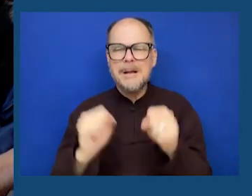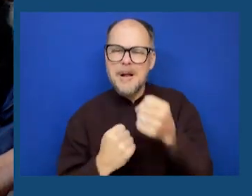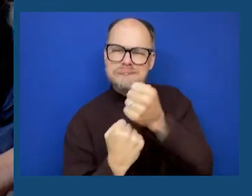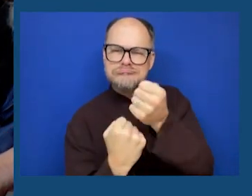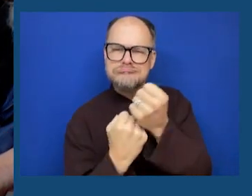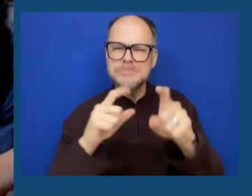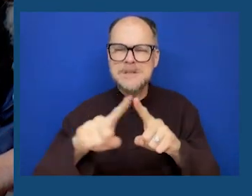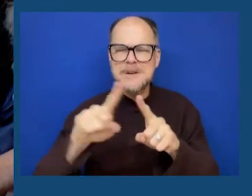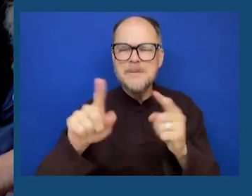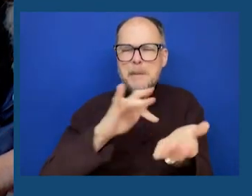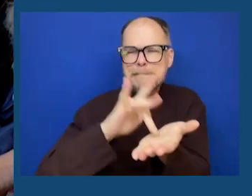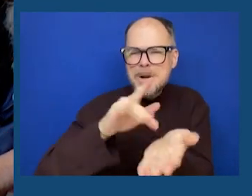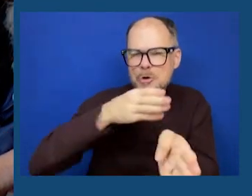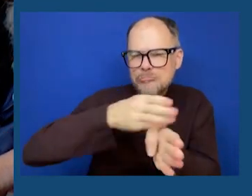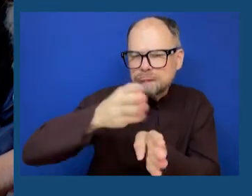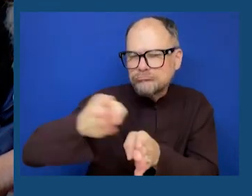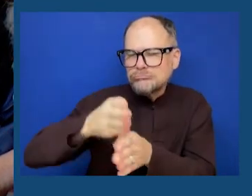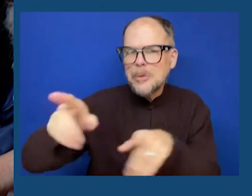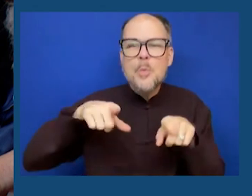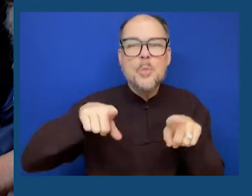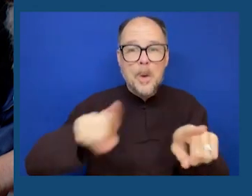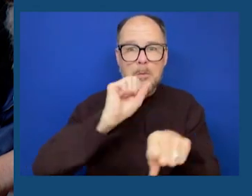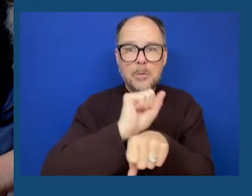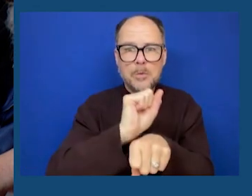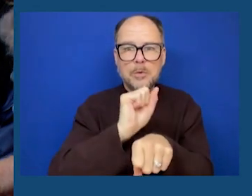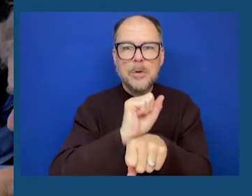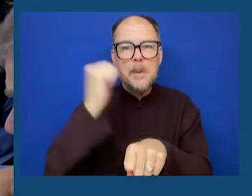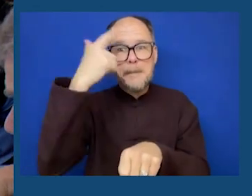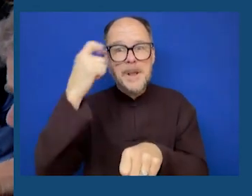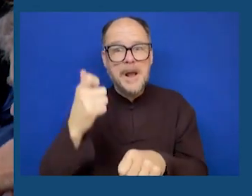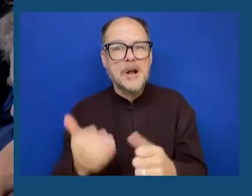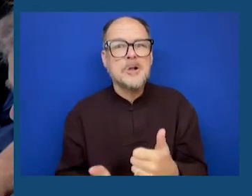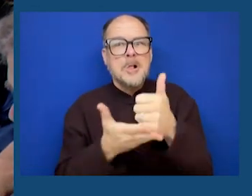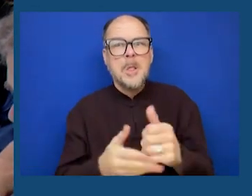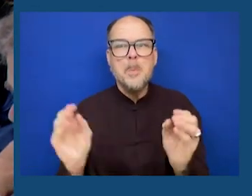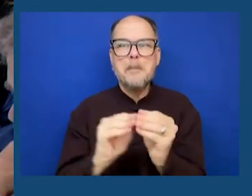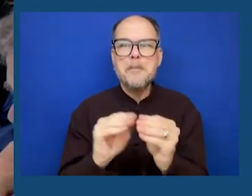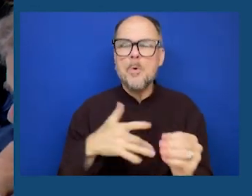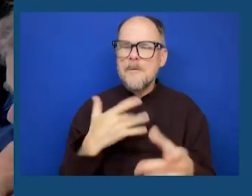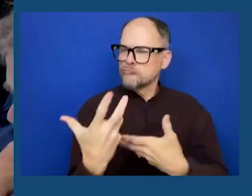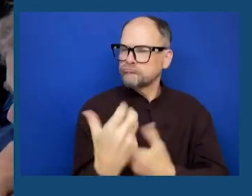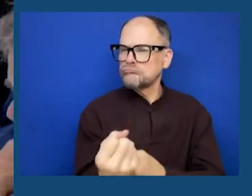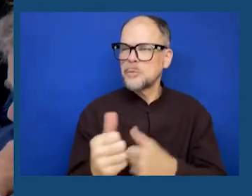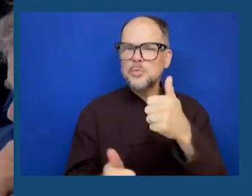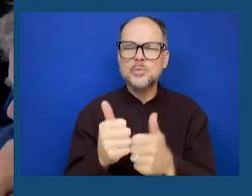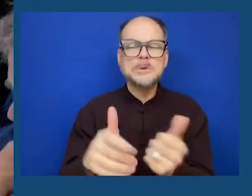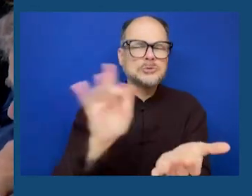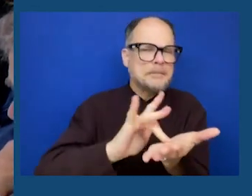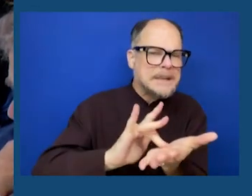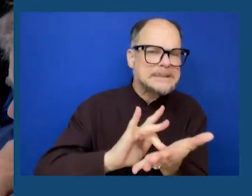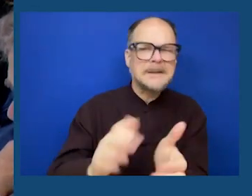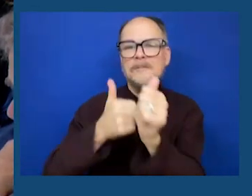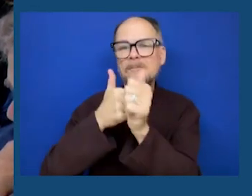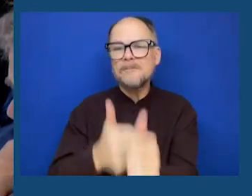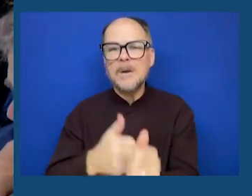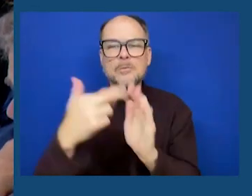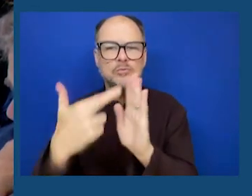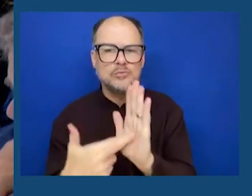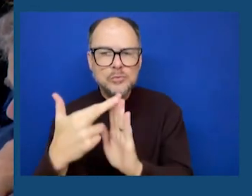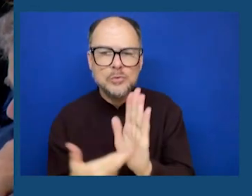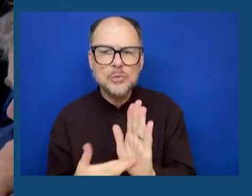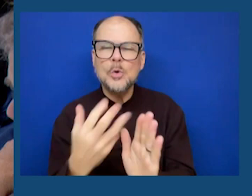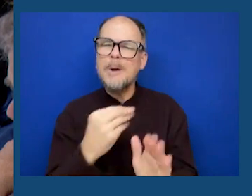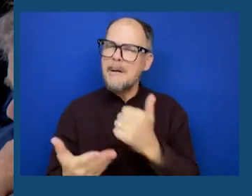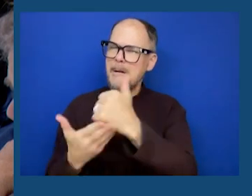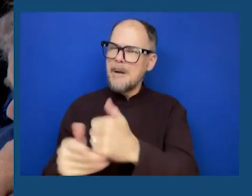counterparts, especially when it comes to boosting prescribing confidence, improving compliance to guidelines, and helping patients feel confident